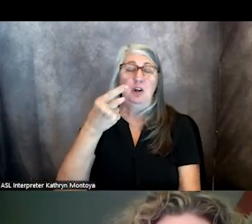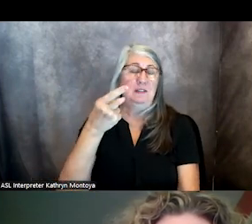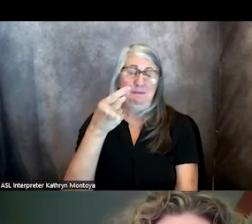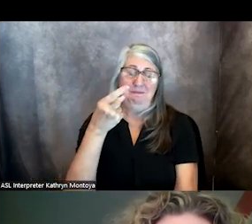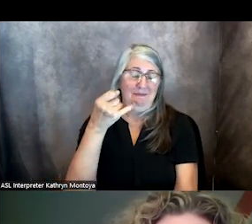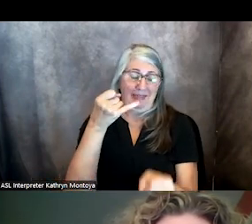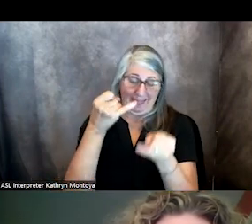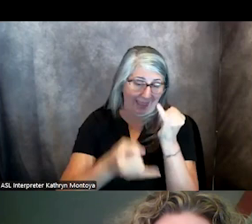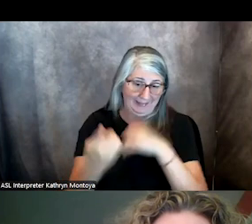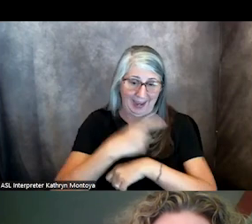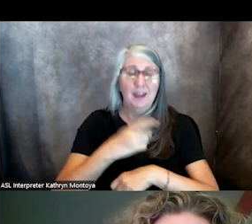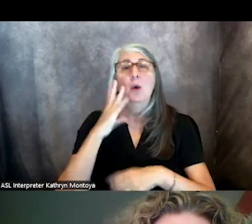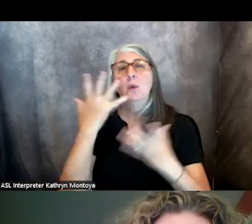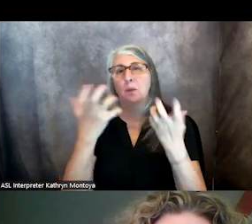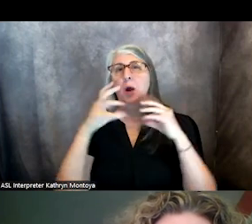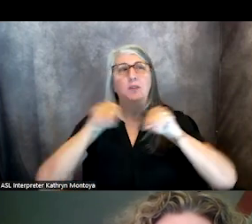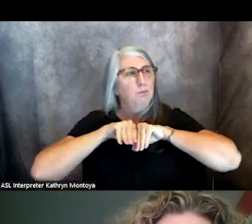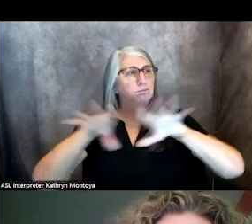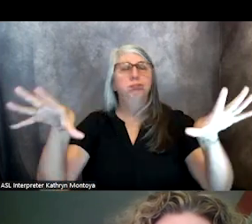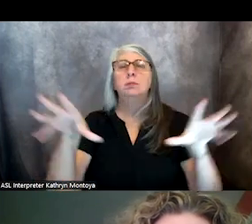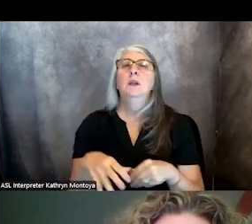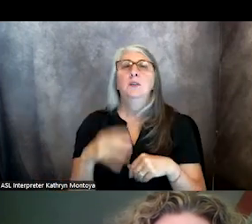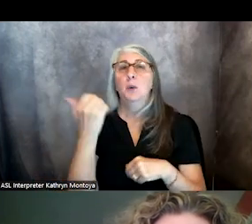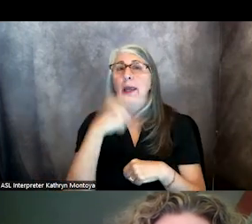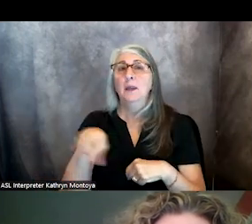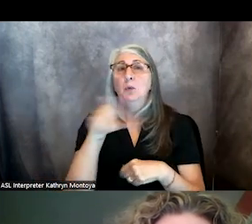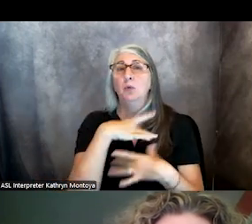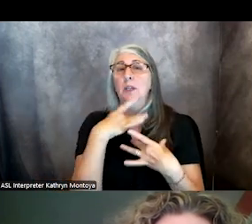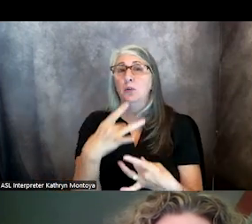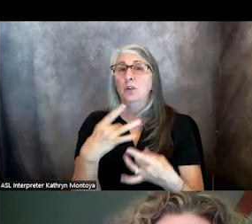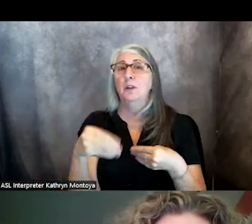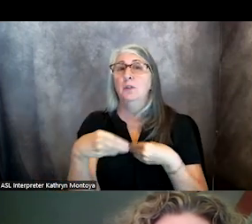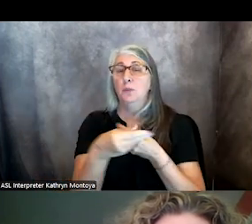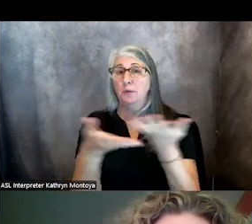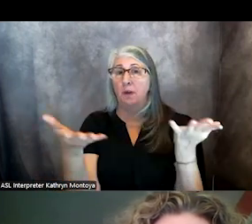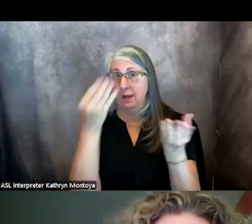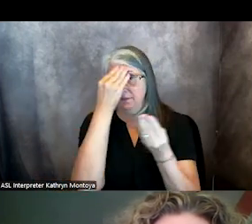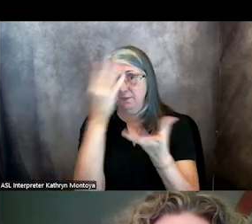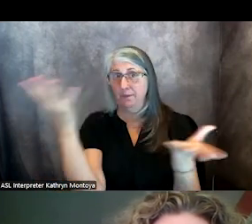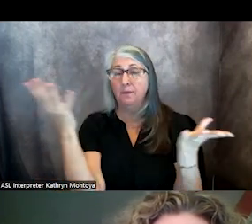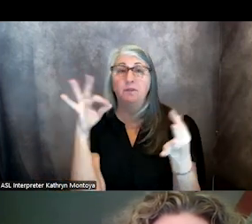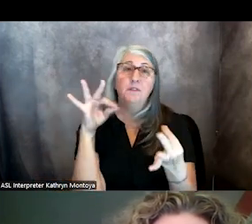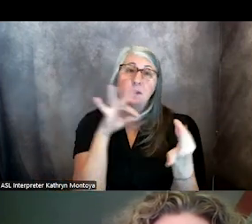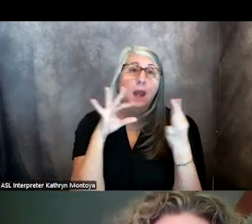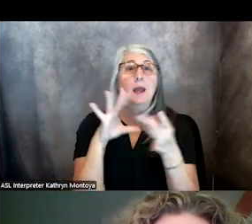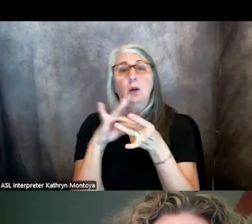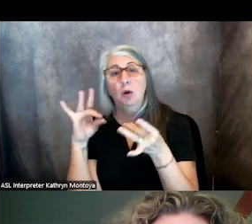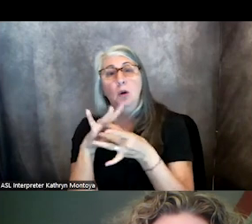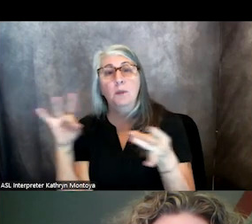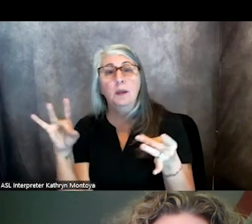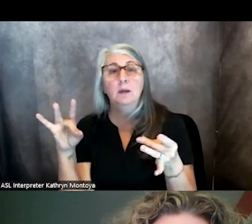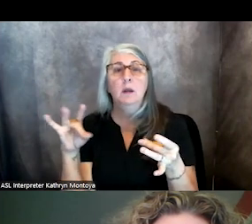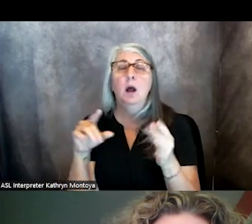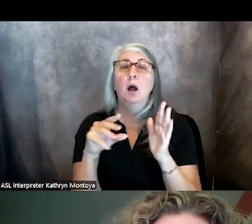encourage anyone that is interested in providing public comment and feedback on those model crisis